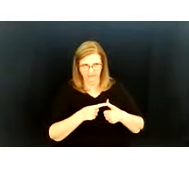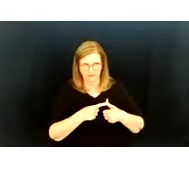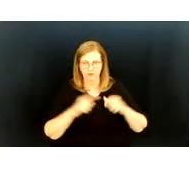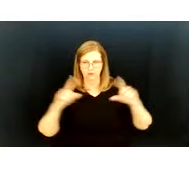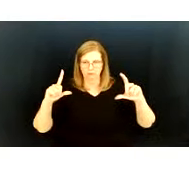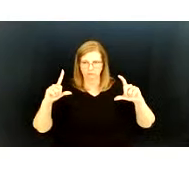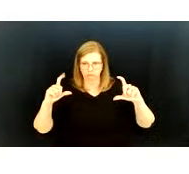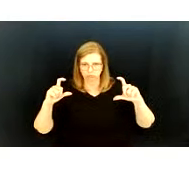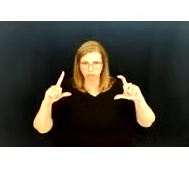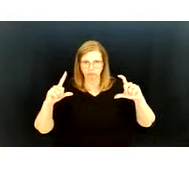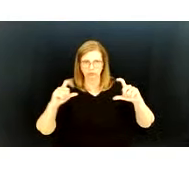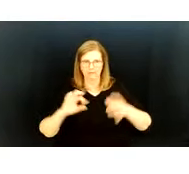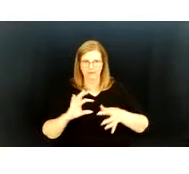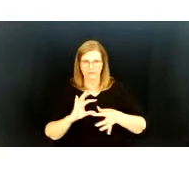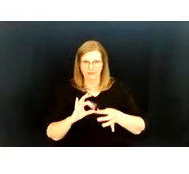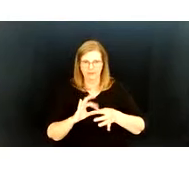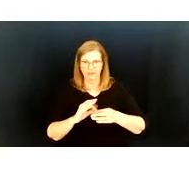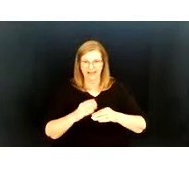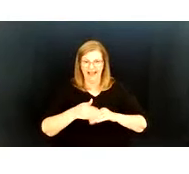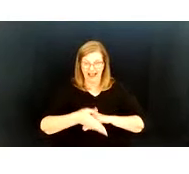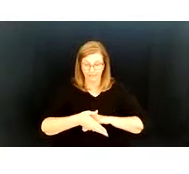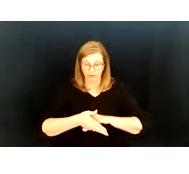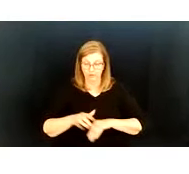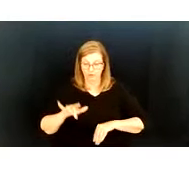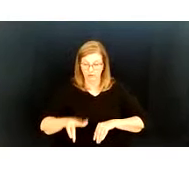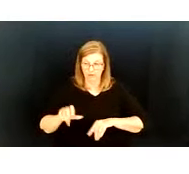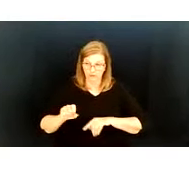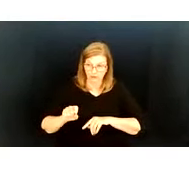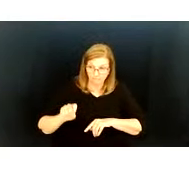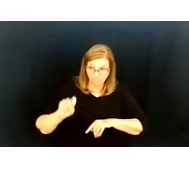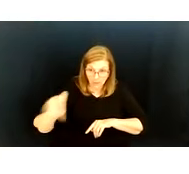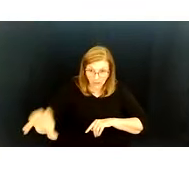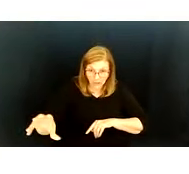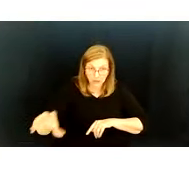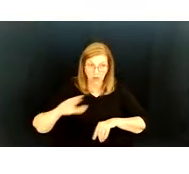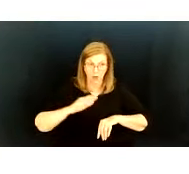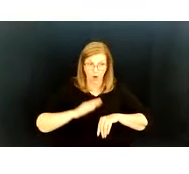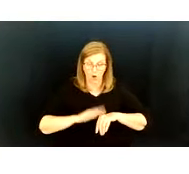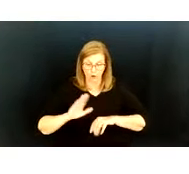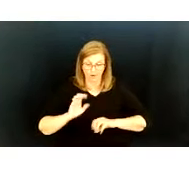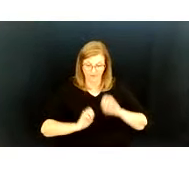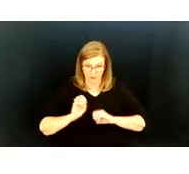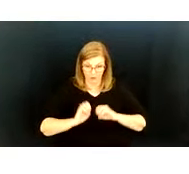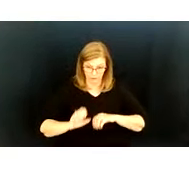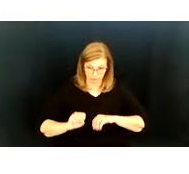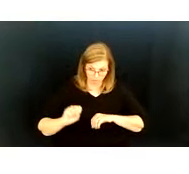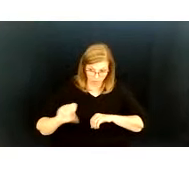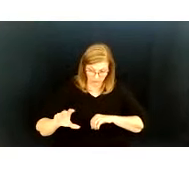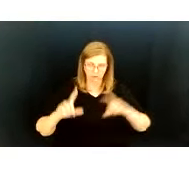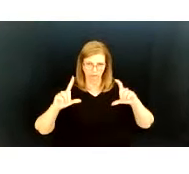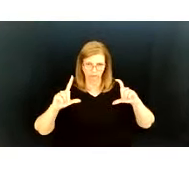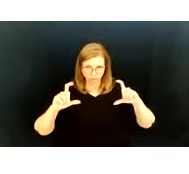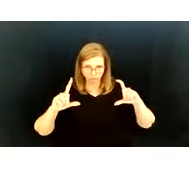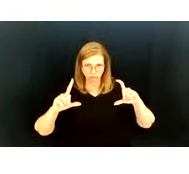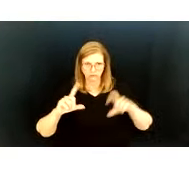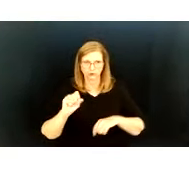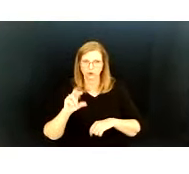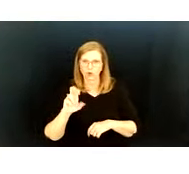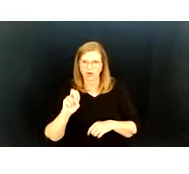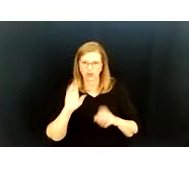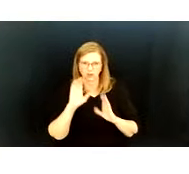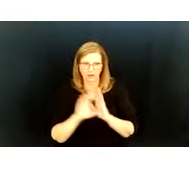screenshot of the message on the screen after you hit submit on your online evaluation, the accompanying certificates, and